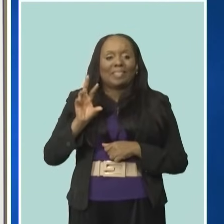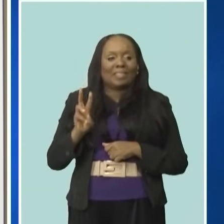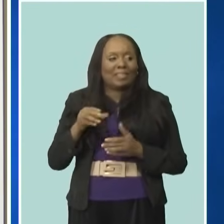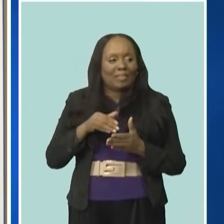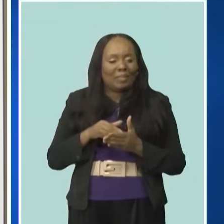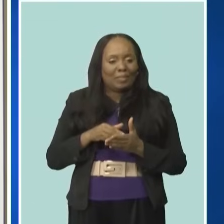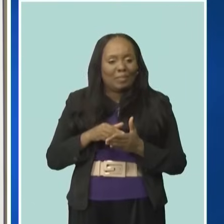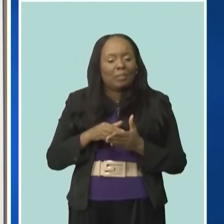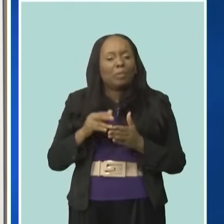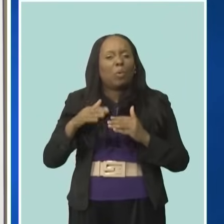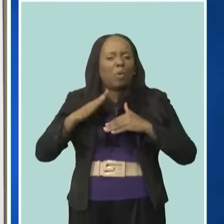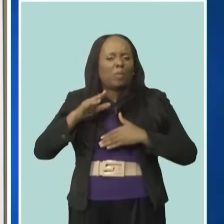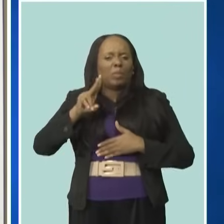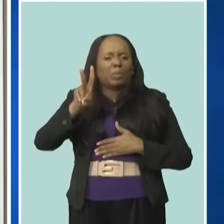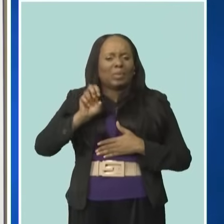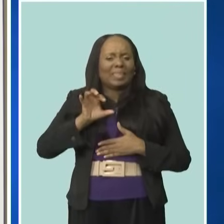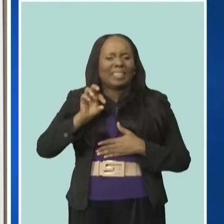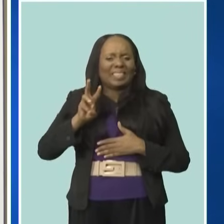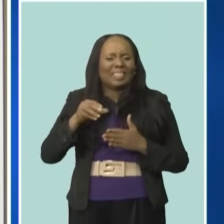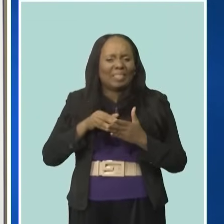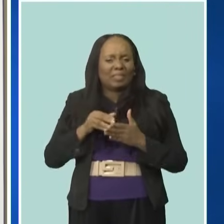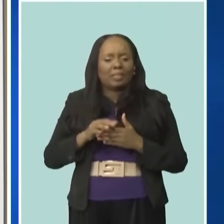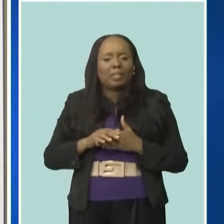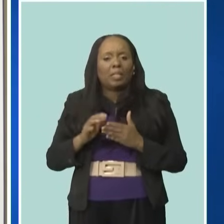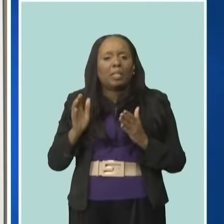296,520 visitors compared to